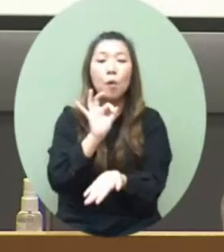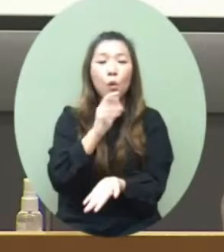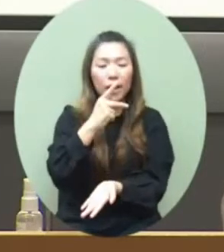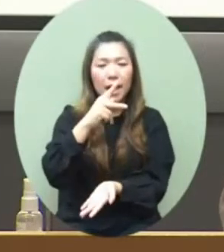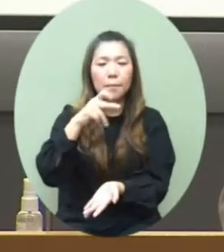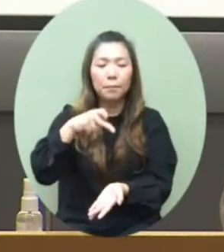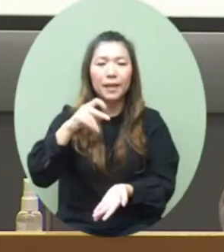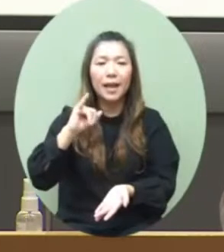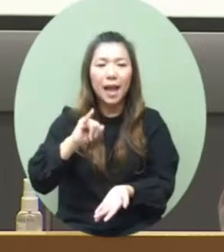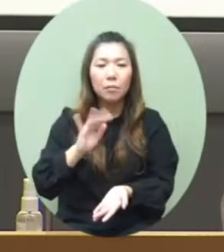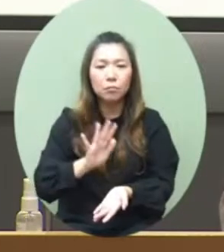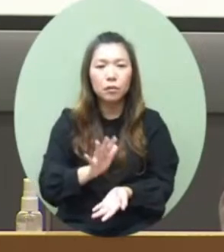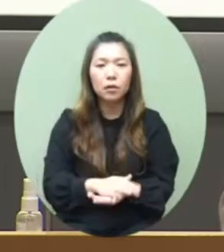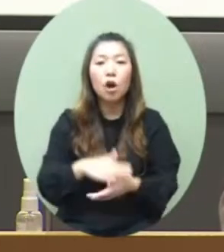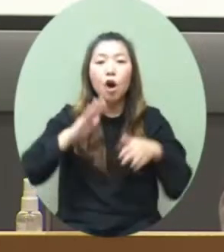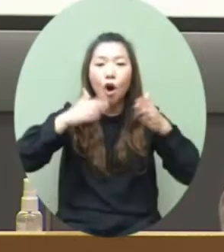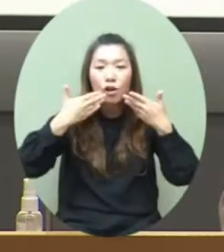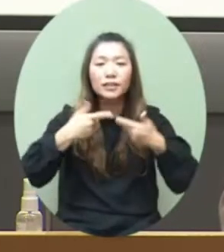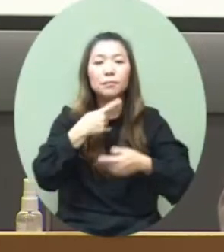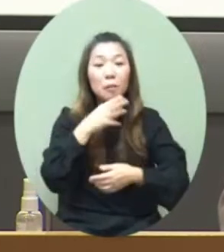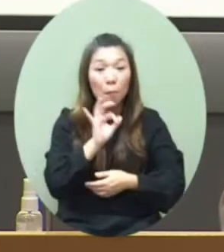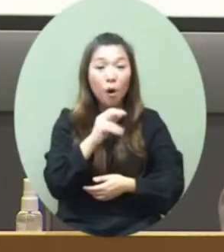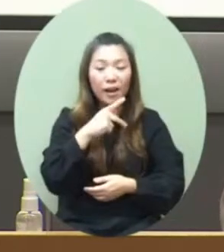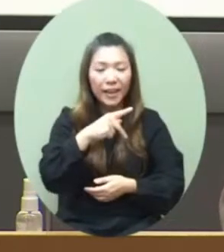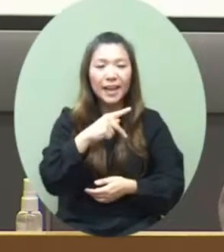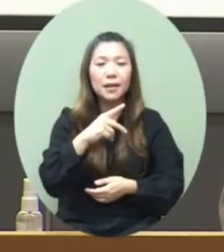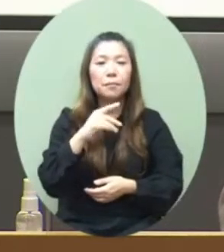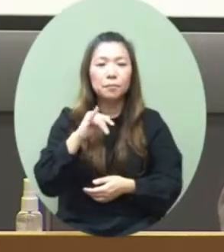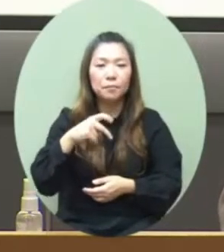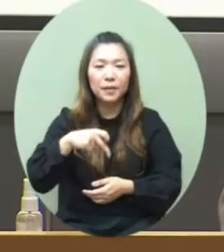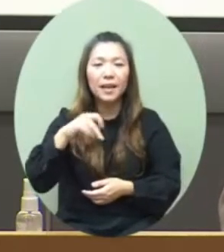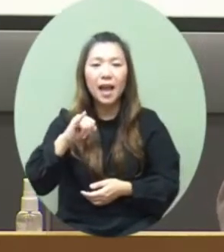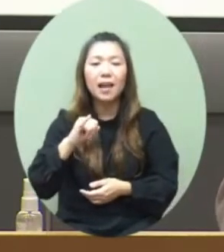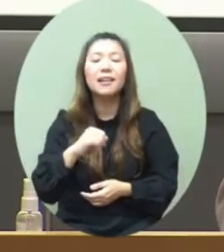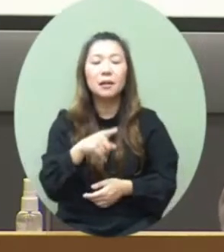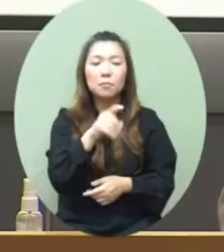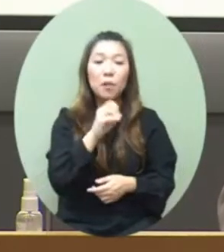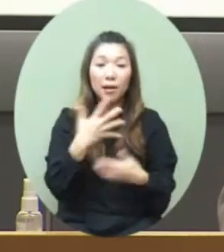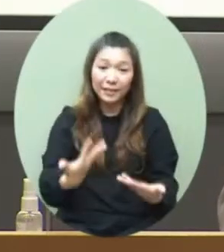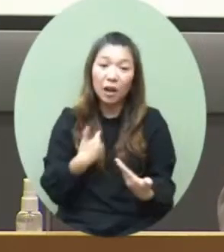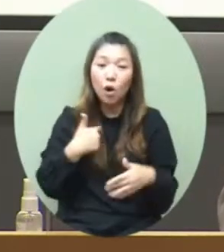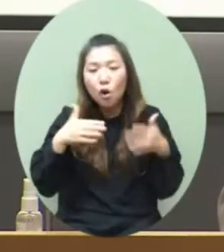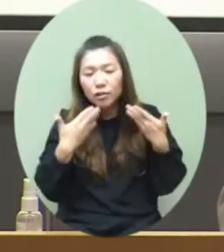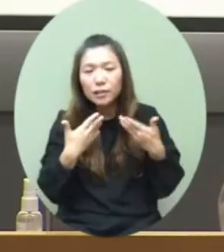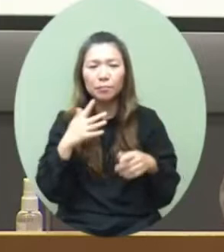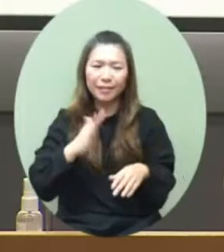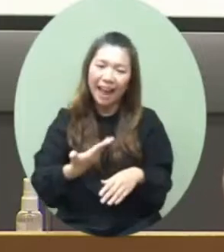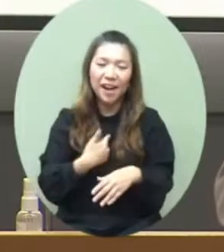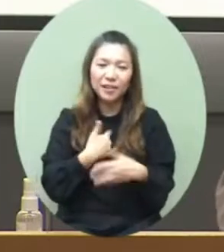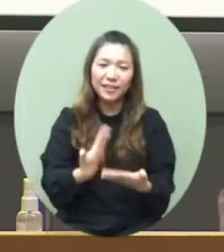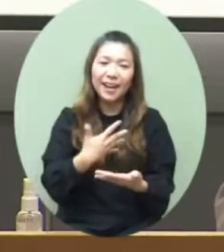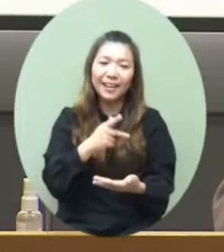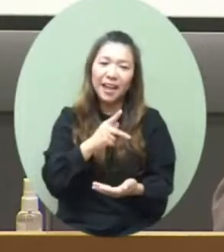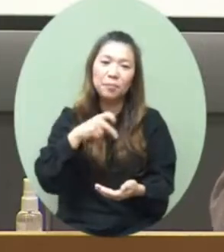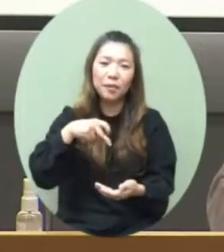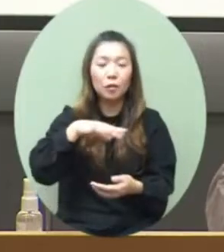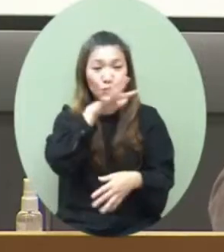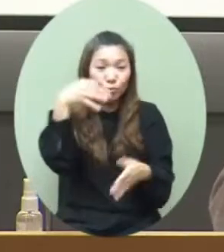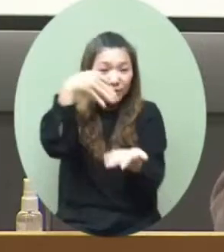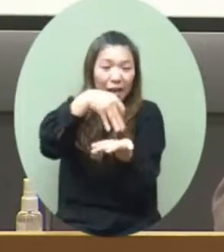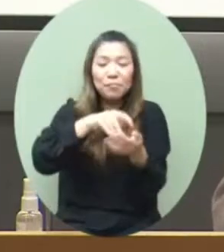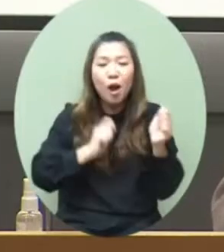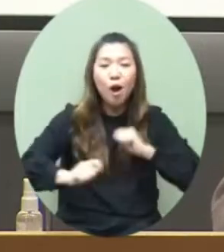about the lack of KPIs. Well, in fact, last time you asked whether KPIs will be drawn up to